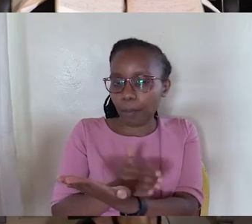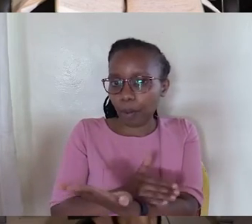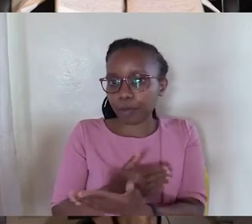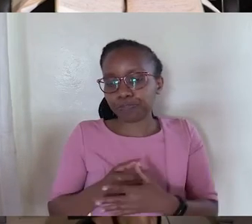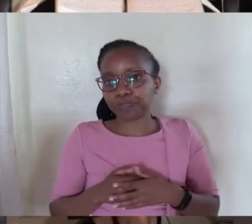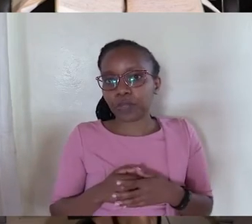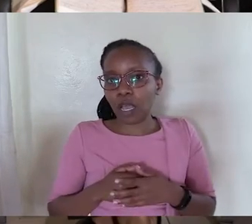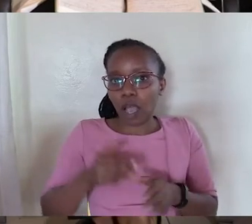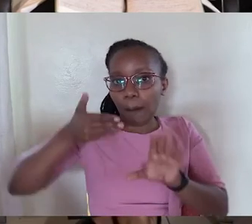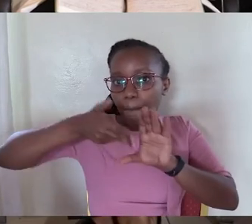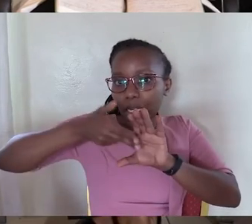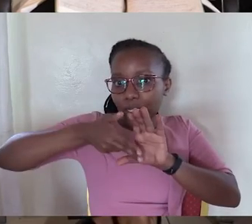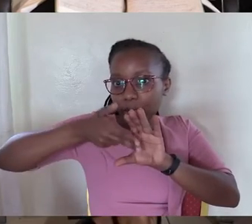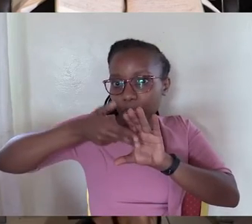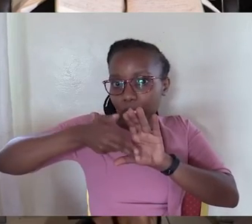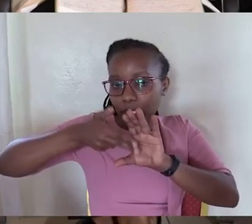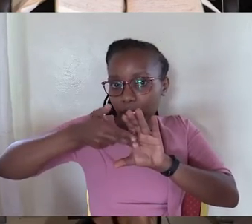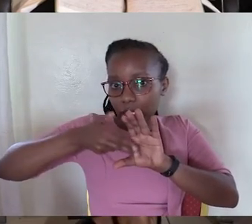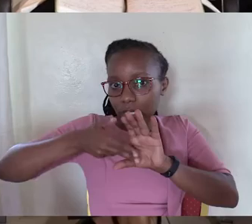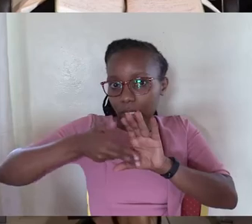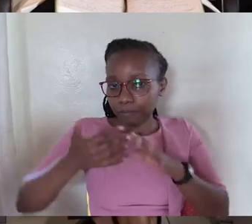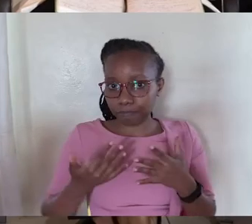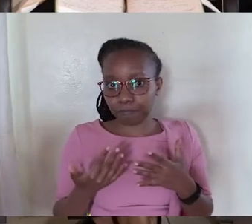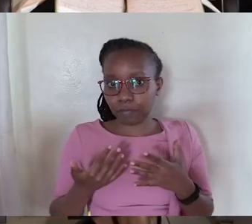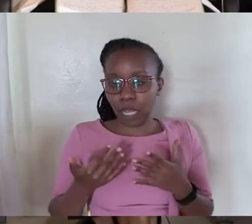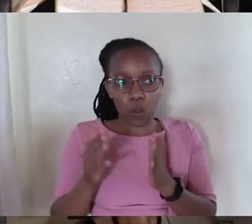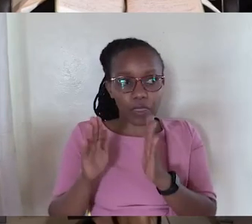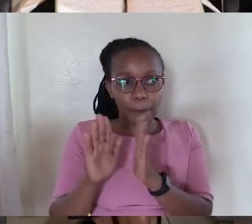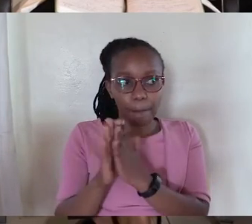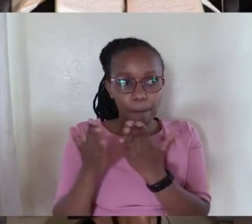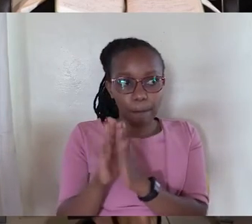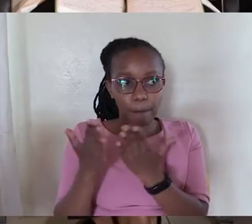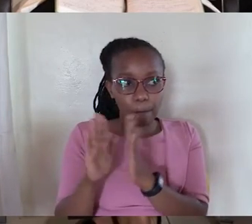where we have also participated in coming up with a handbook